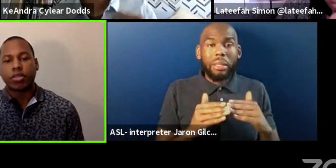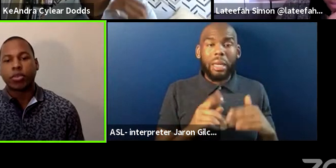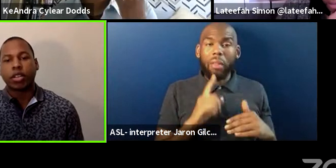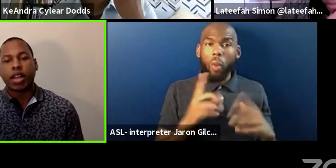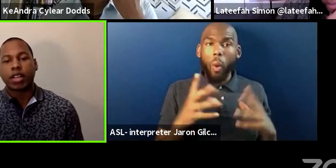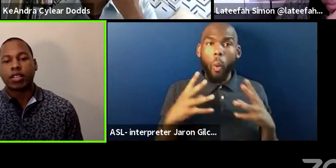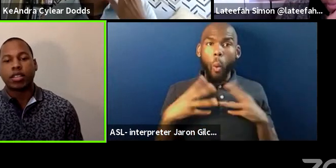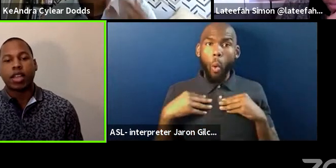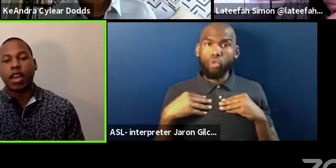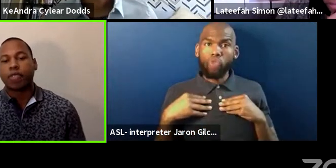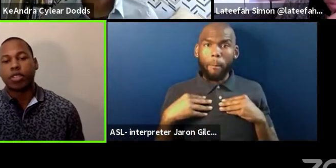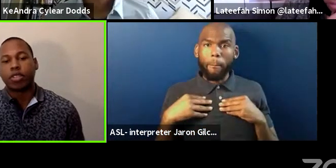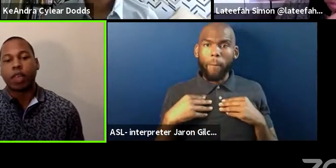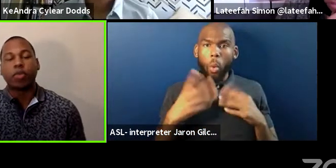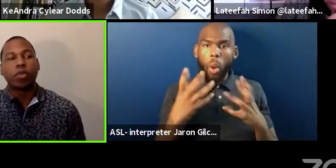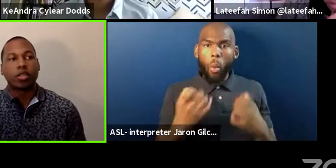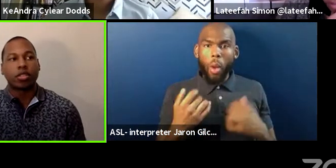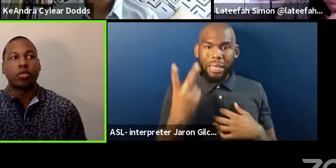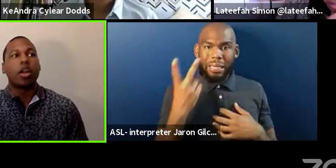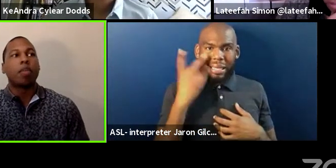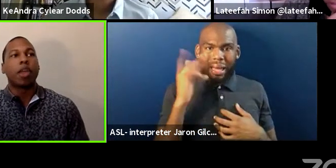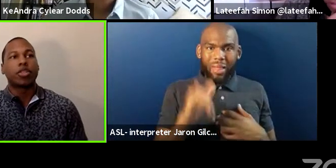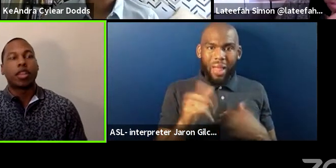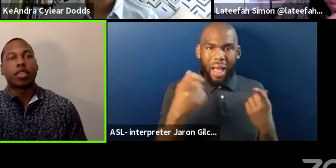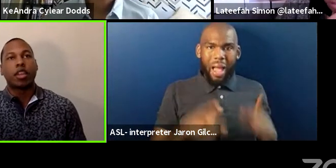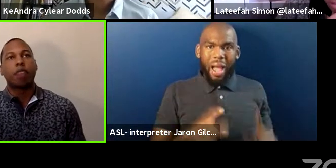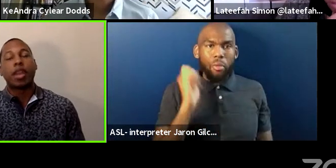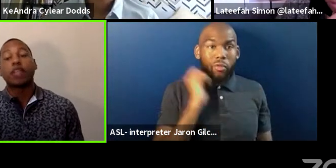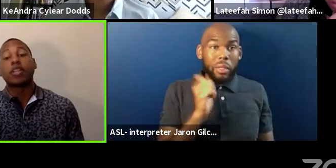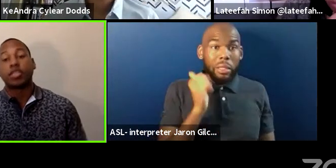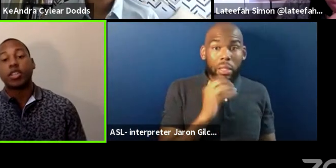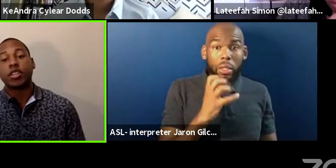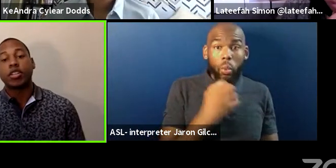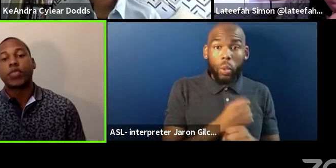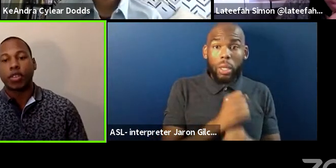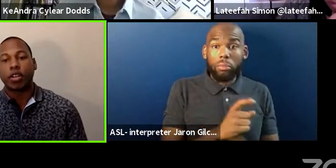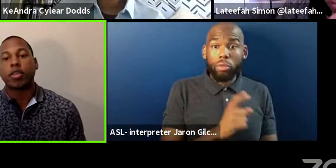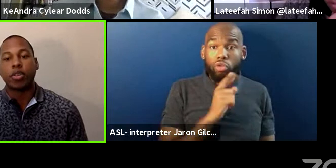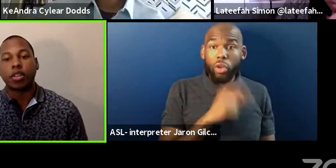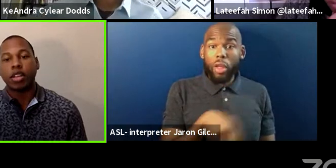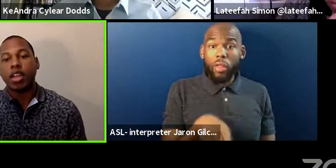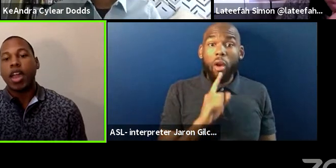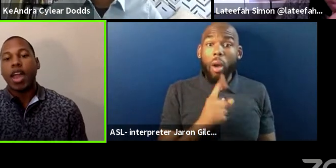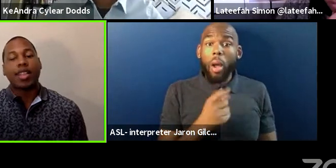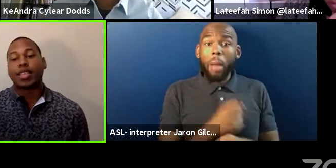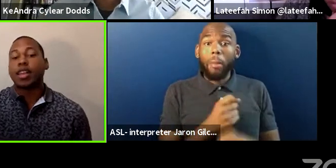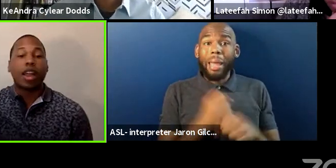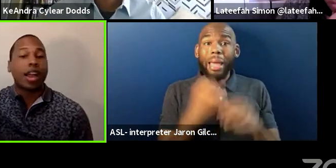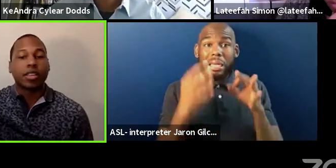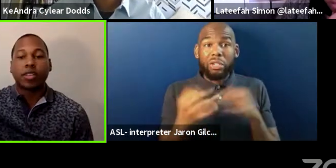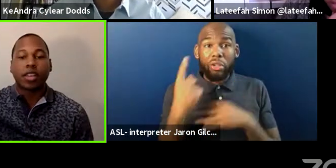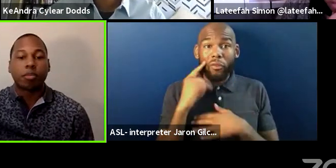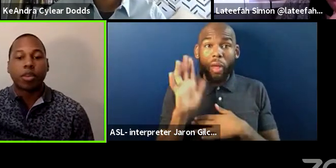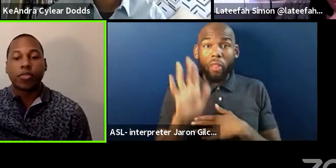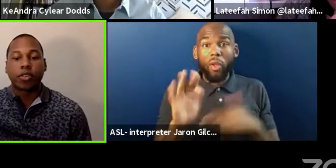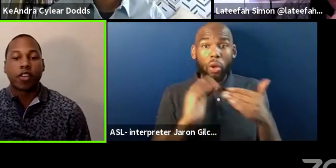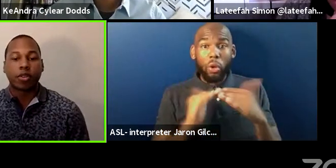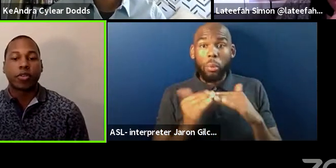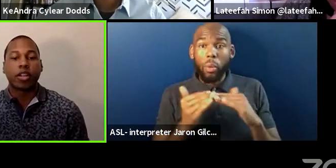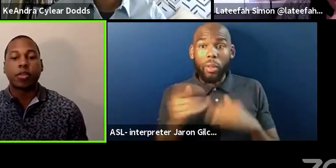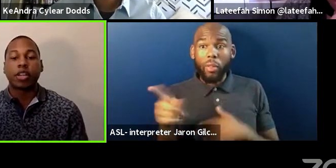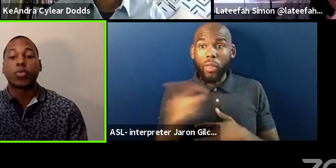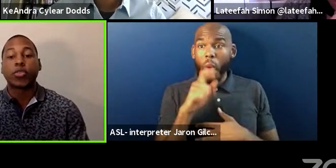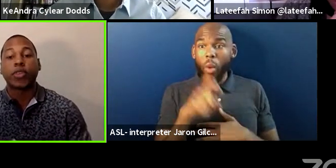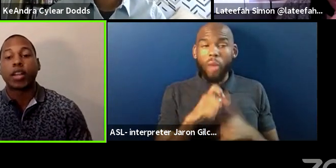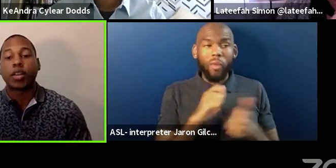that vision realized day after day. We want to make sure that they're making decisions for their community and that they don't have to even compete for